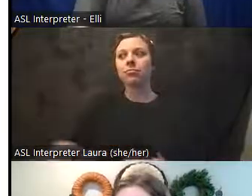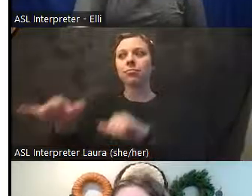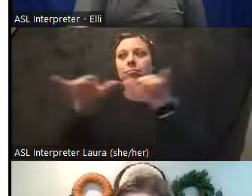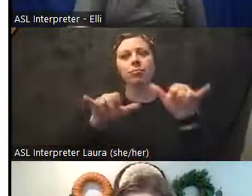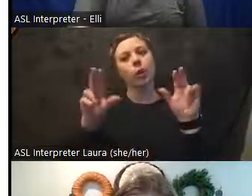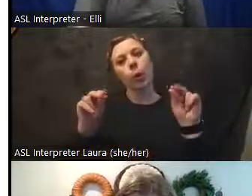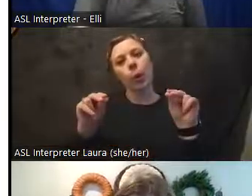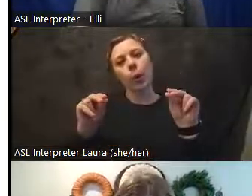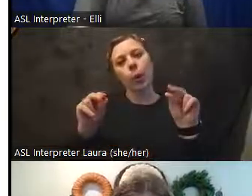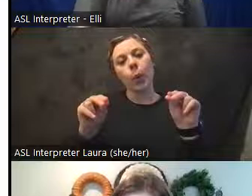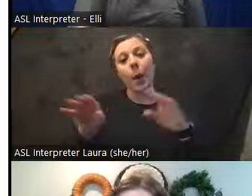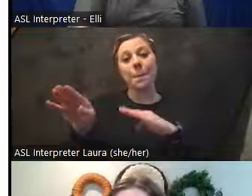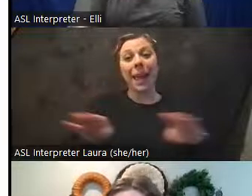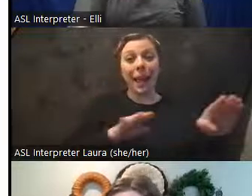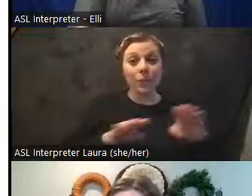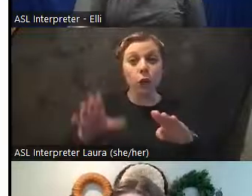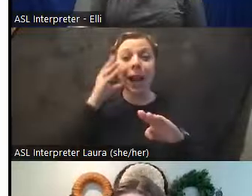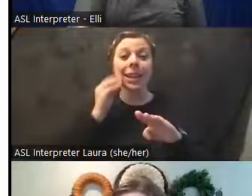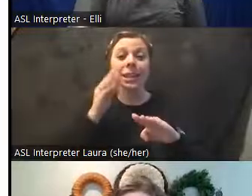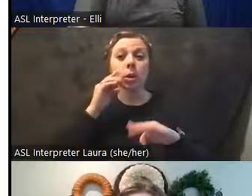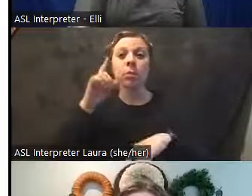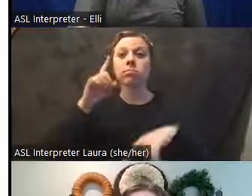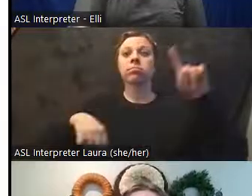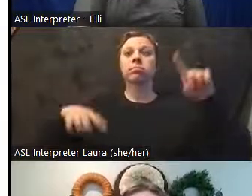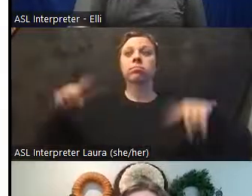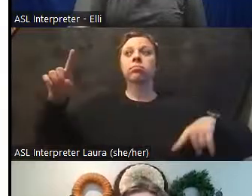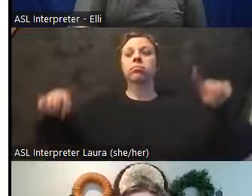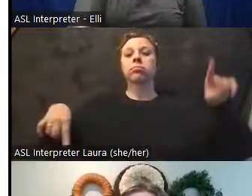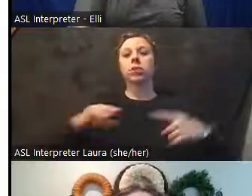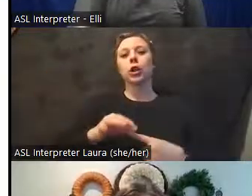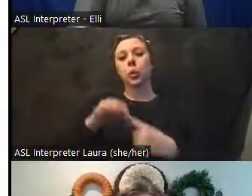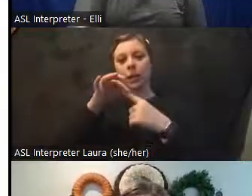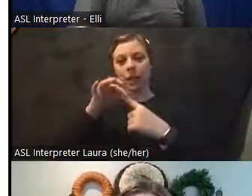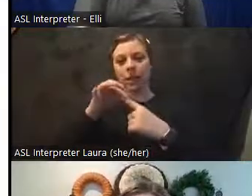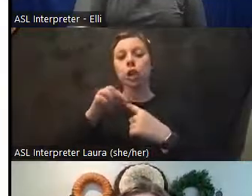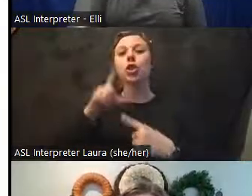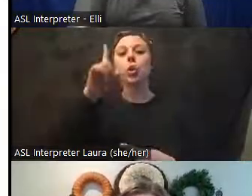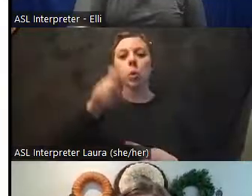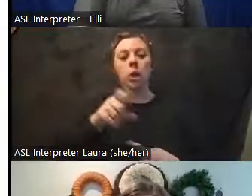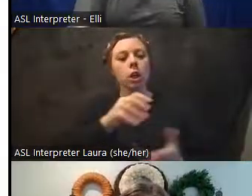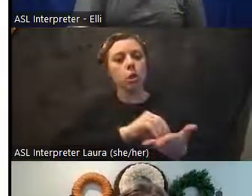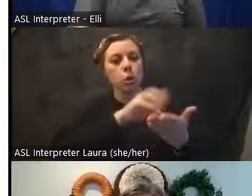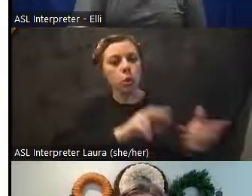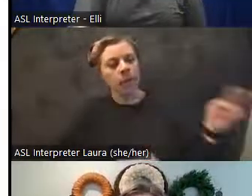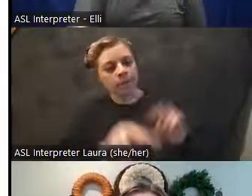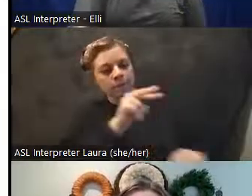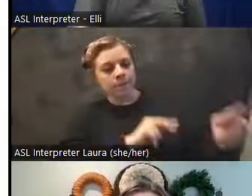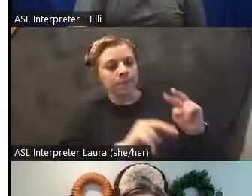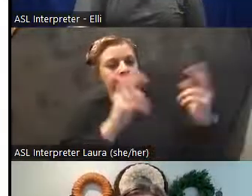experiences are all unique. So it's really important that we work to meet students where they are in their healing.